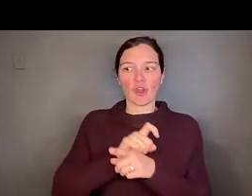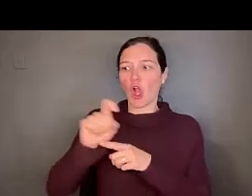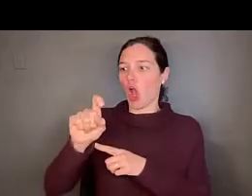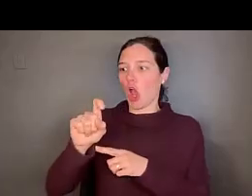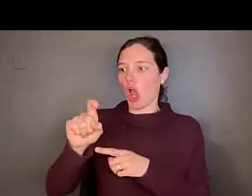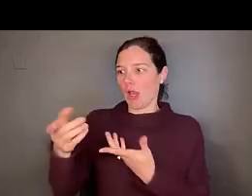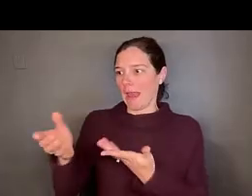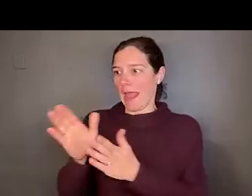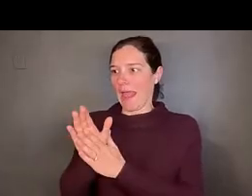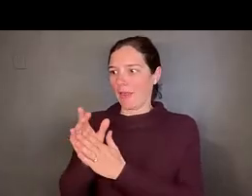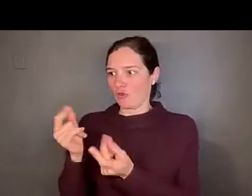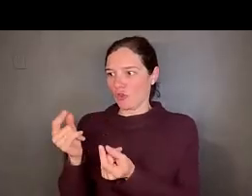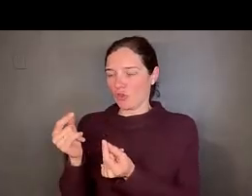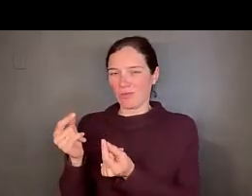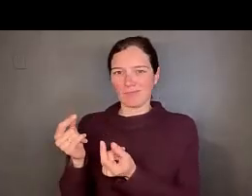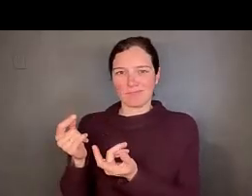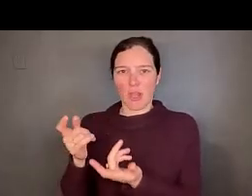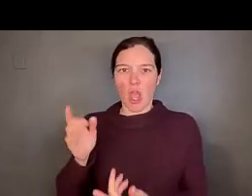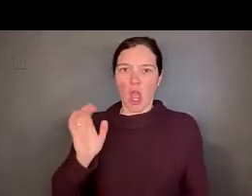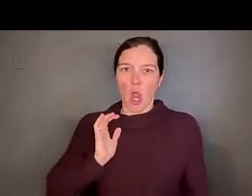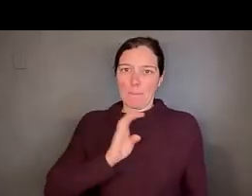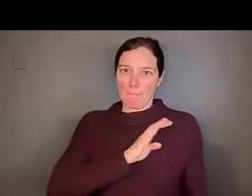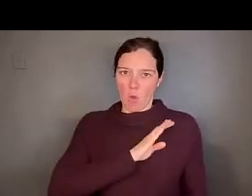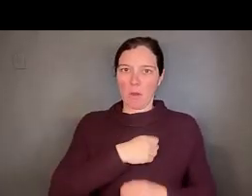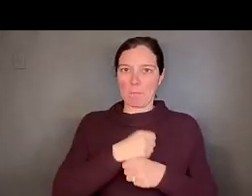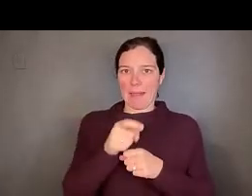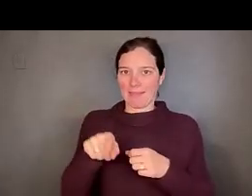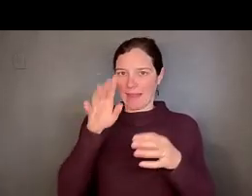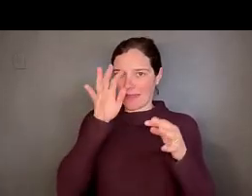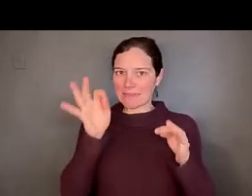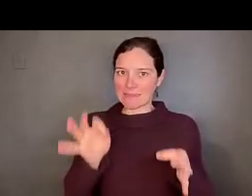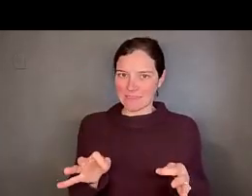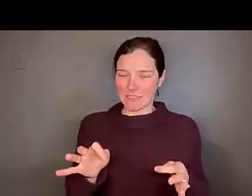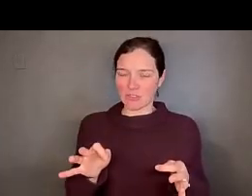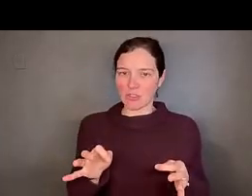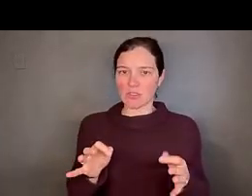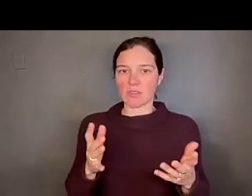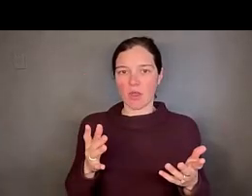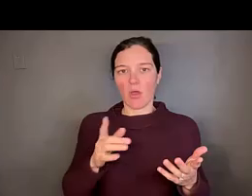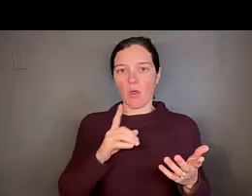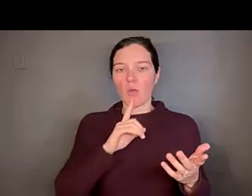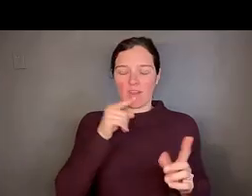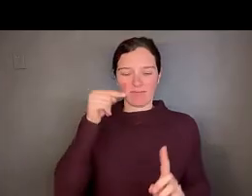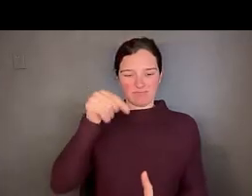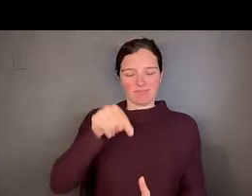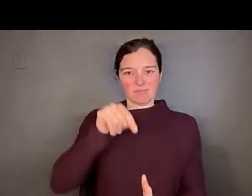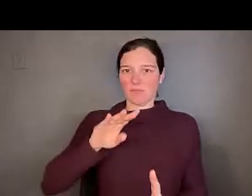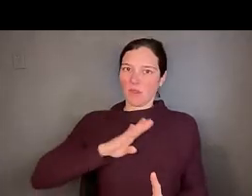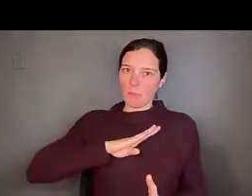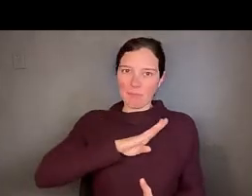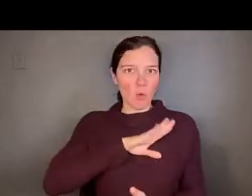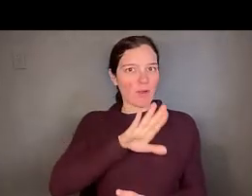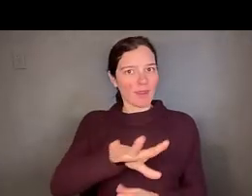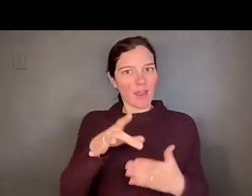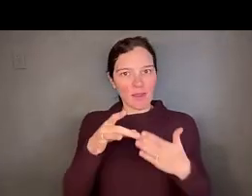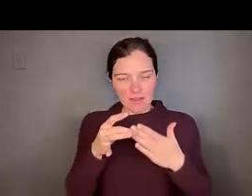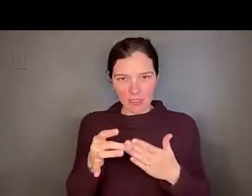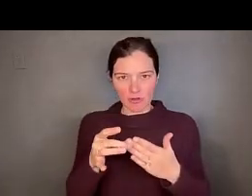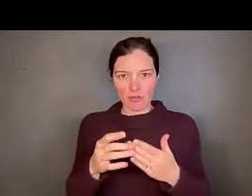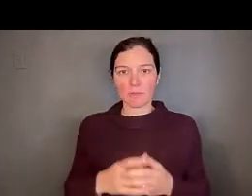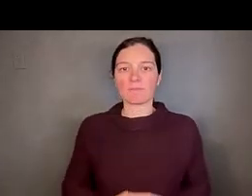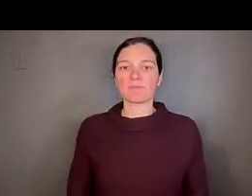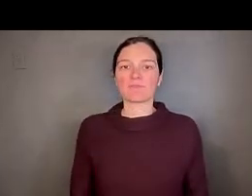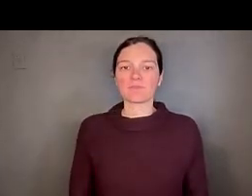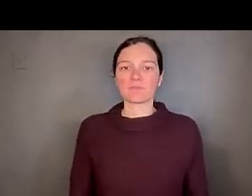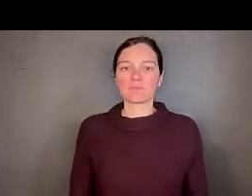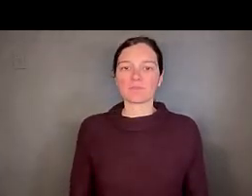for permission to do things. Our board makes those decisions. And so it really starts with the board and their leadership. We have